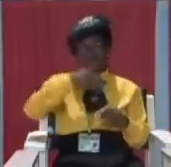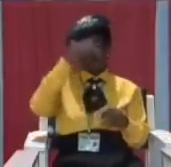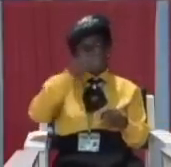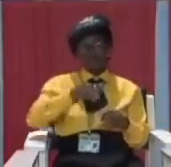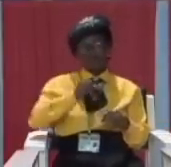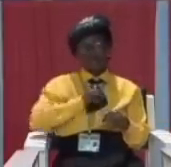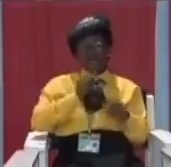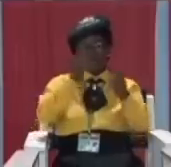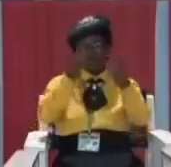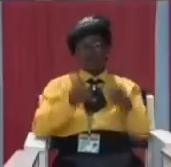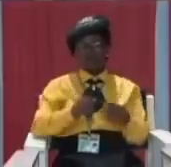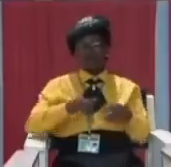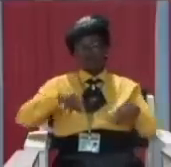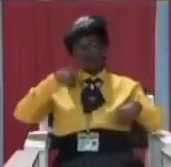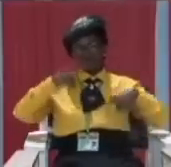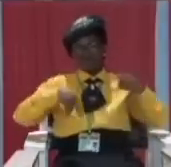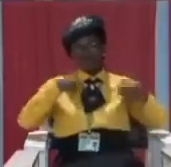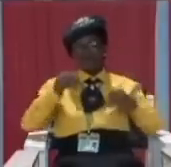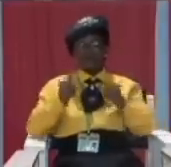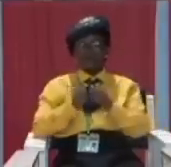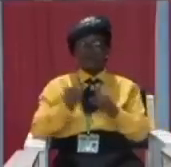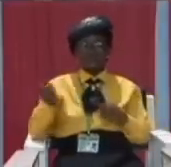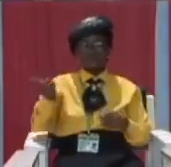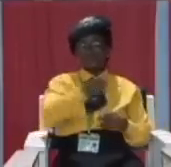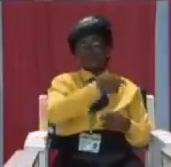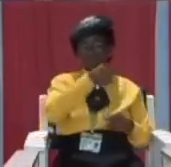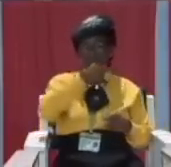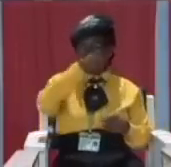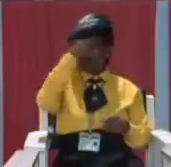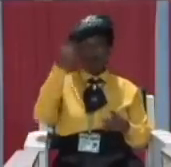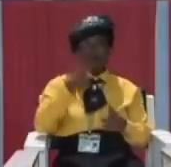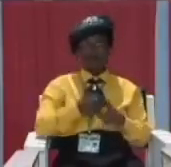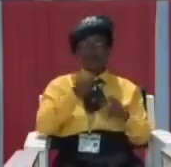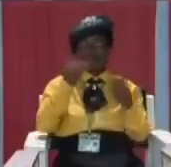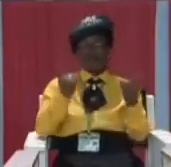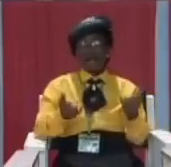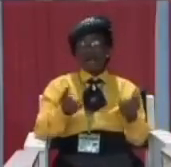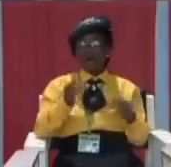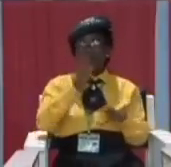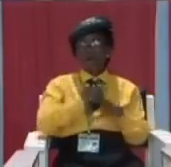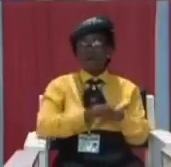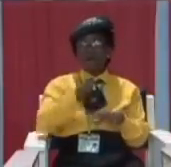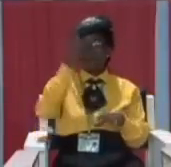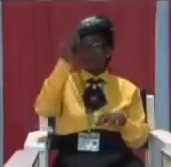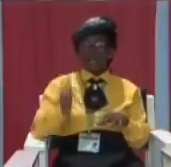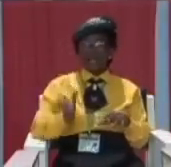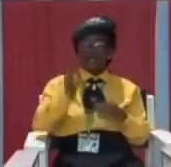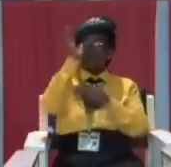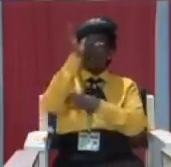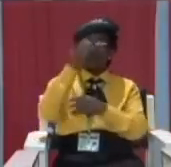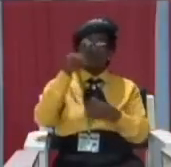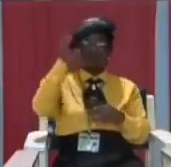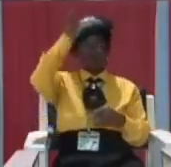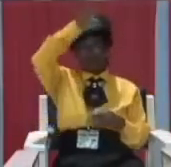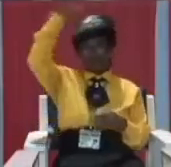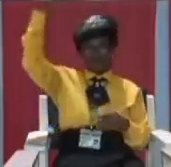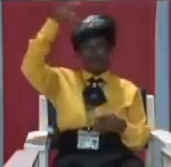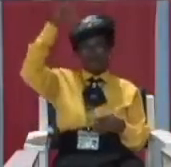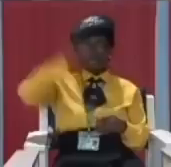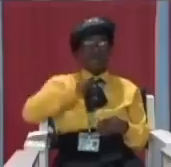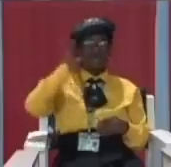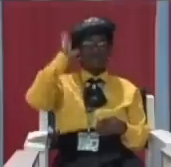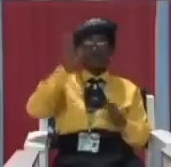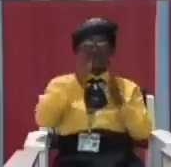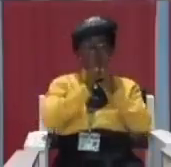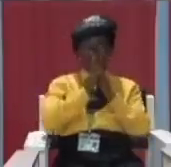you, because from now, by God's grace, I'll be praying for you, and I'm sure God will begin to send miracles